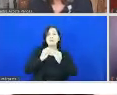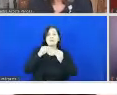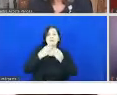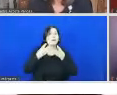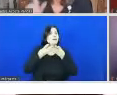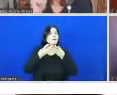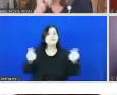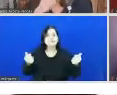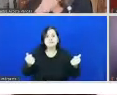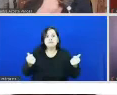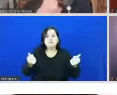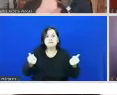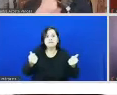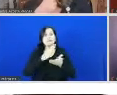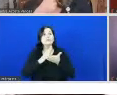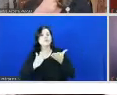inclusive societies.